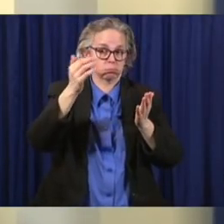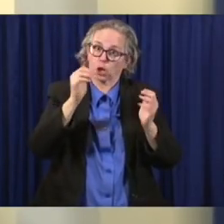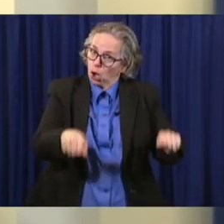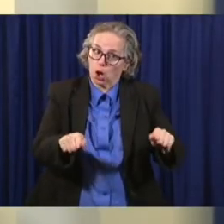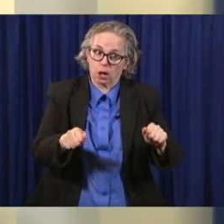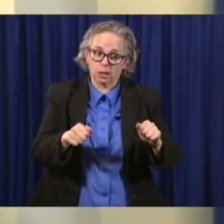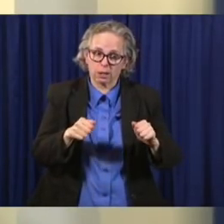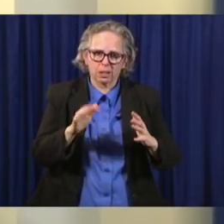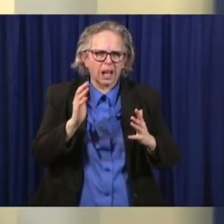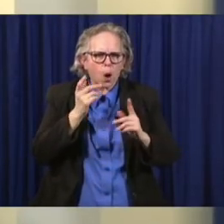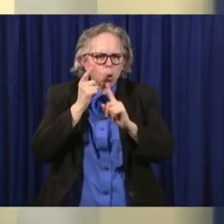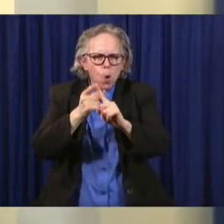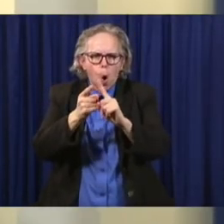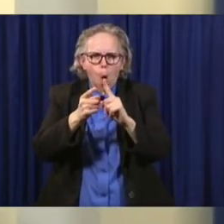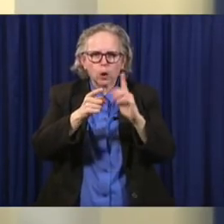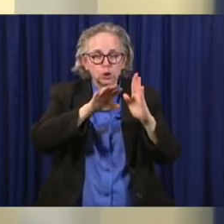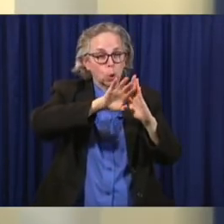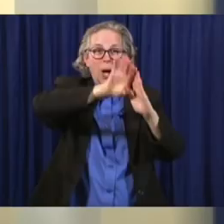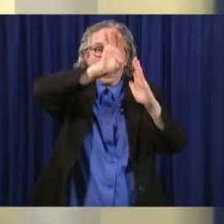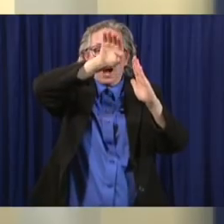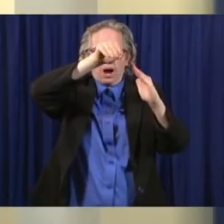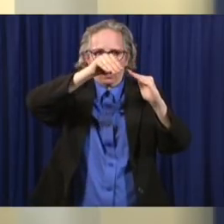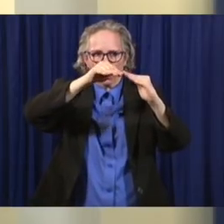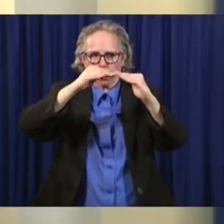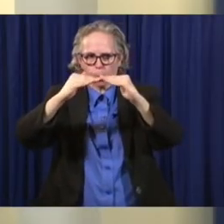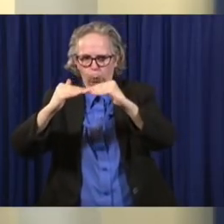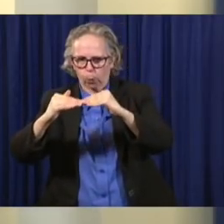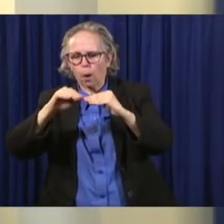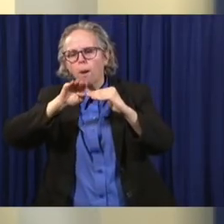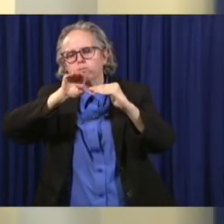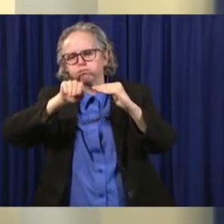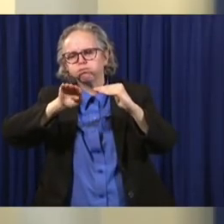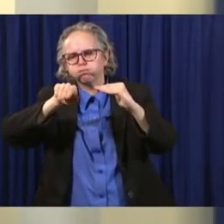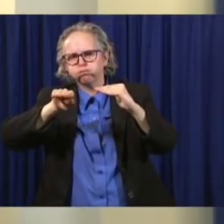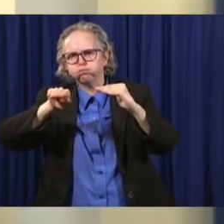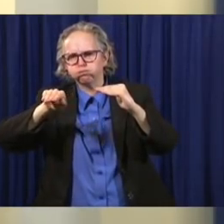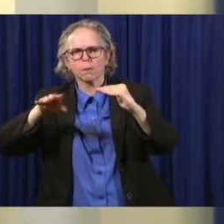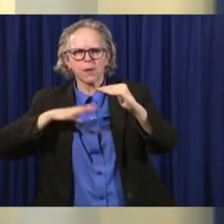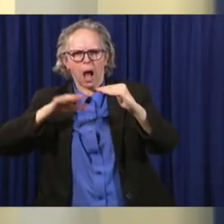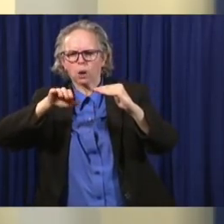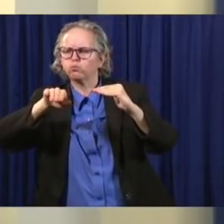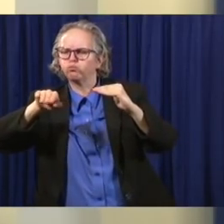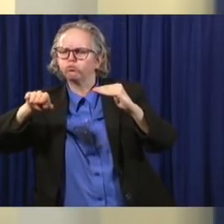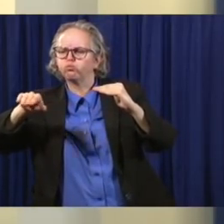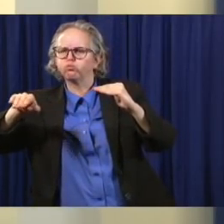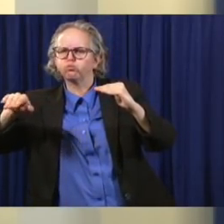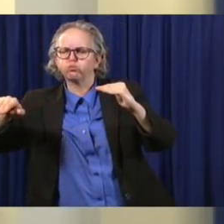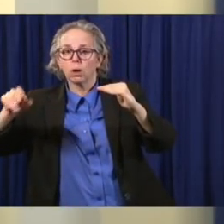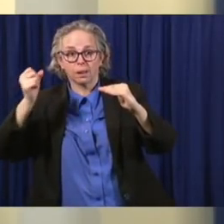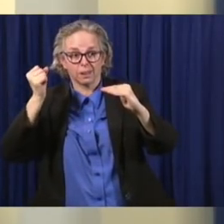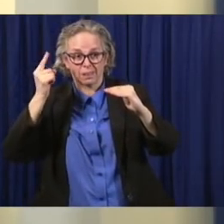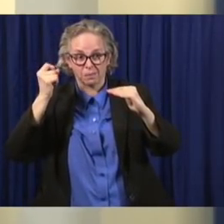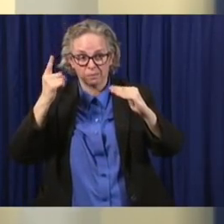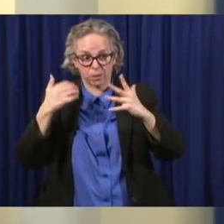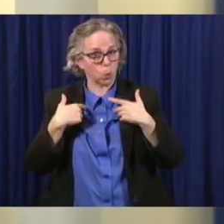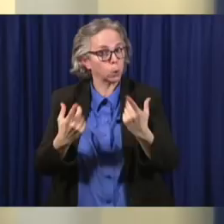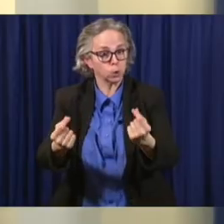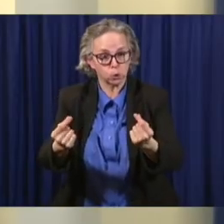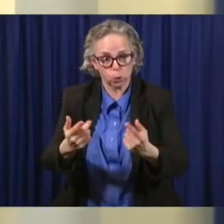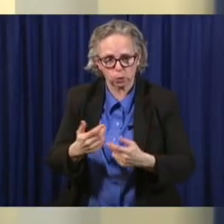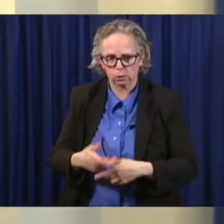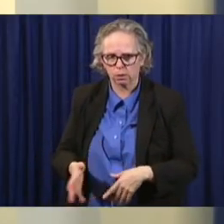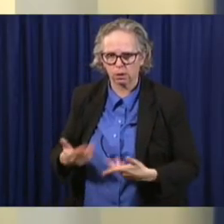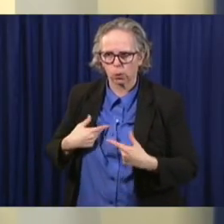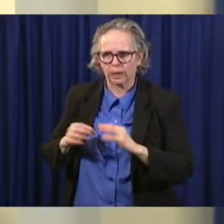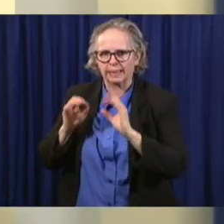it as flat or small of bumps as possible. So we will be doing things from teaching and educating to the